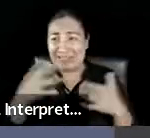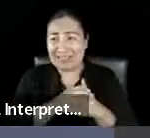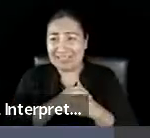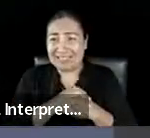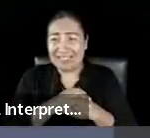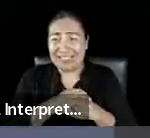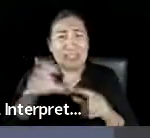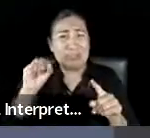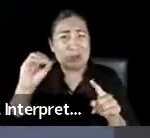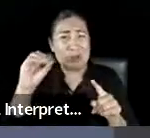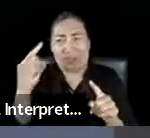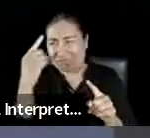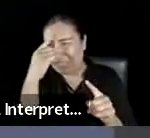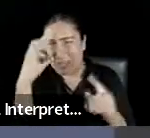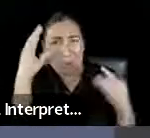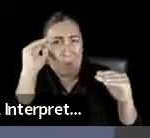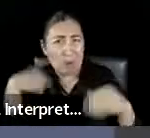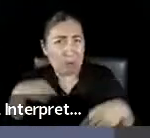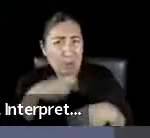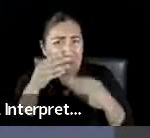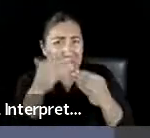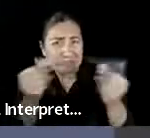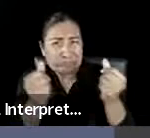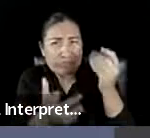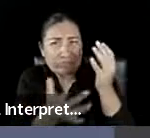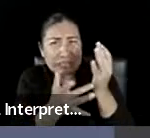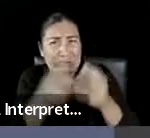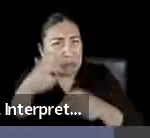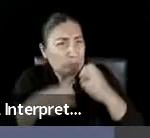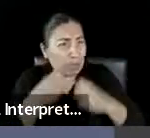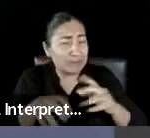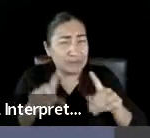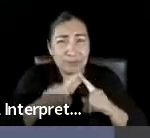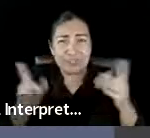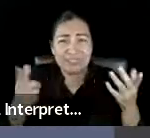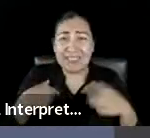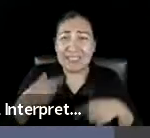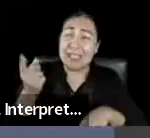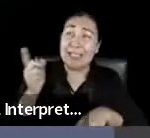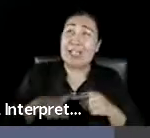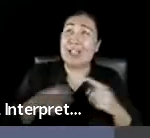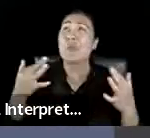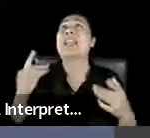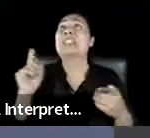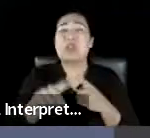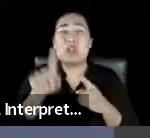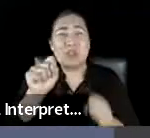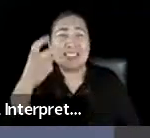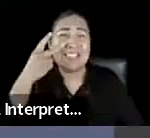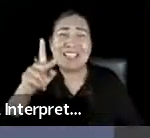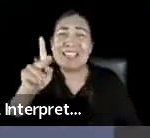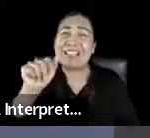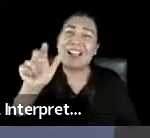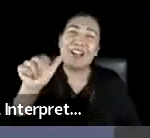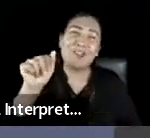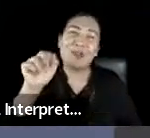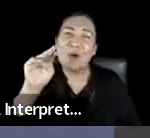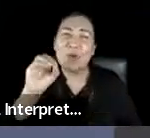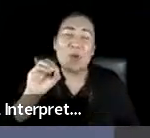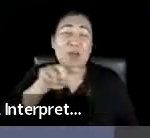So I think we're going to work this out. In the meantime, I can't wait till you can see Karamo because he